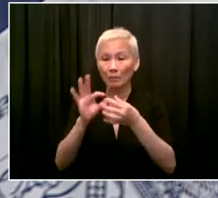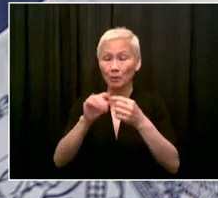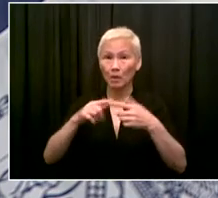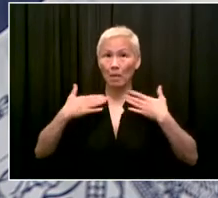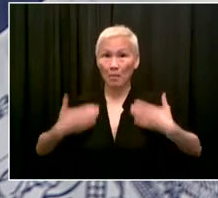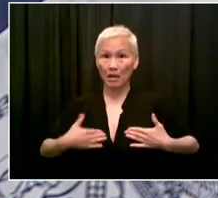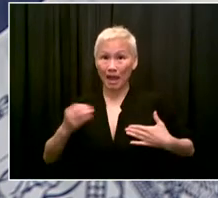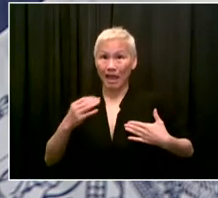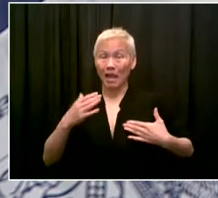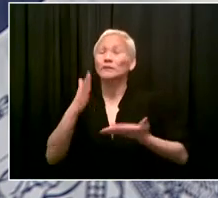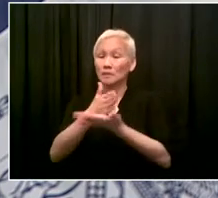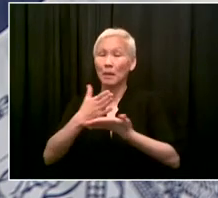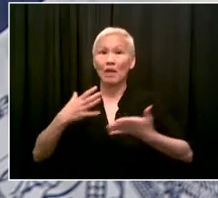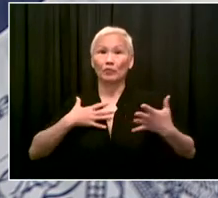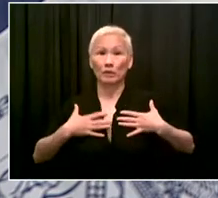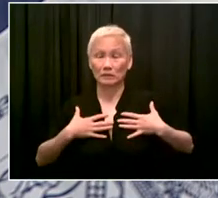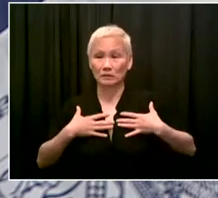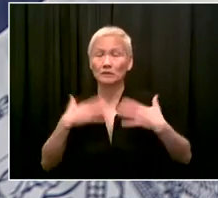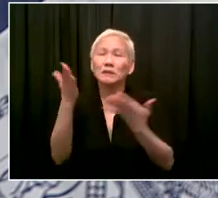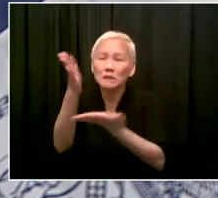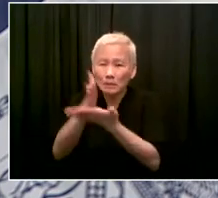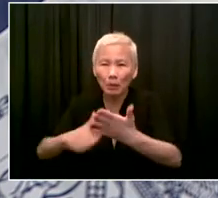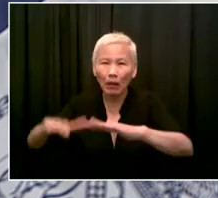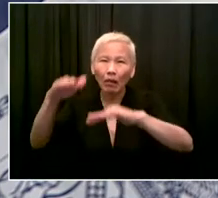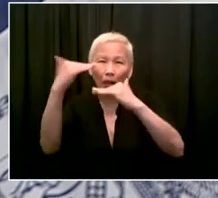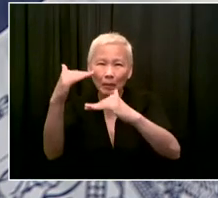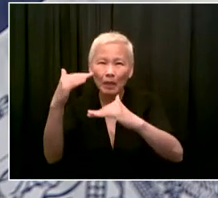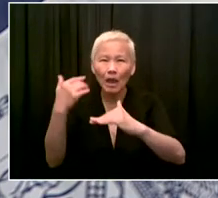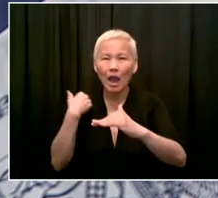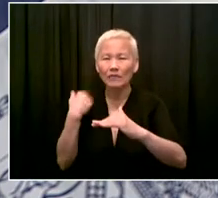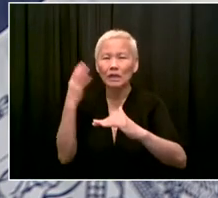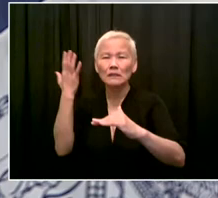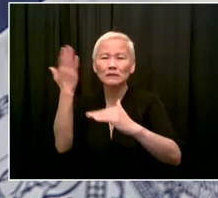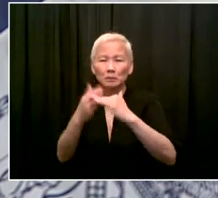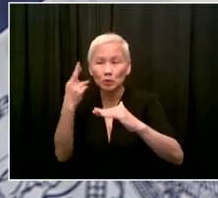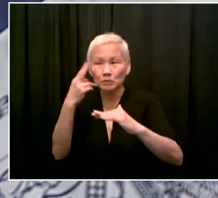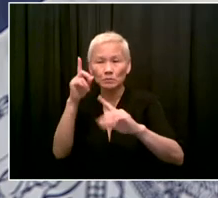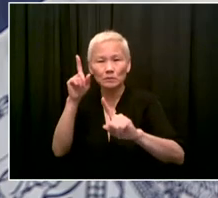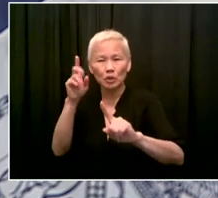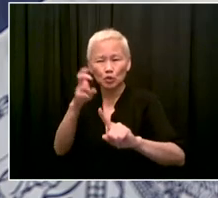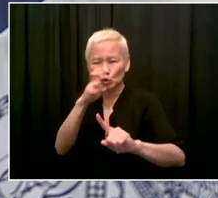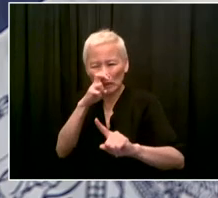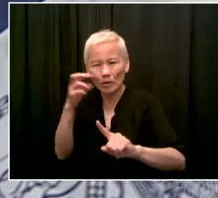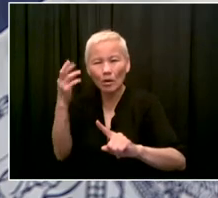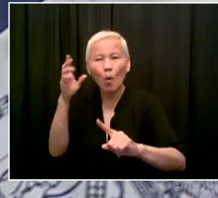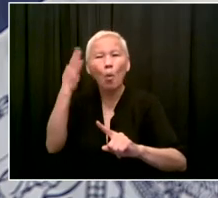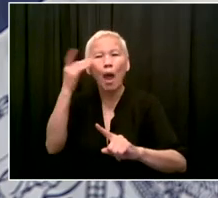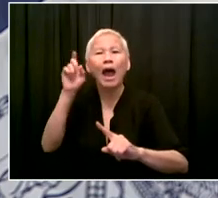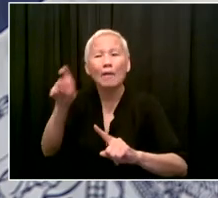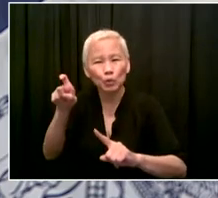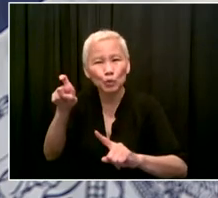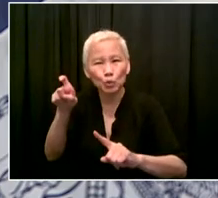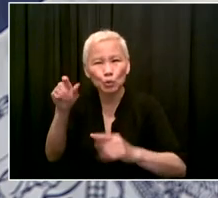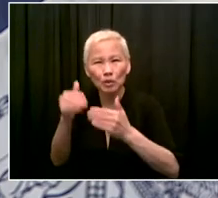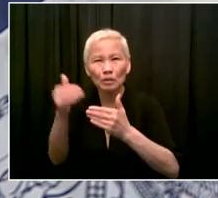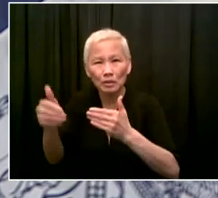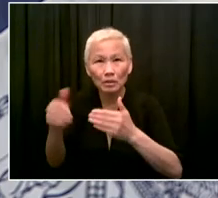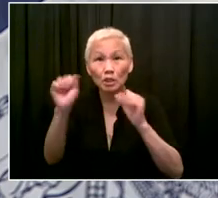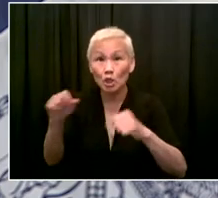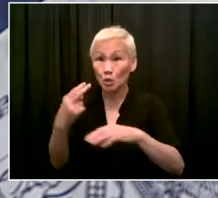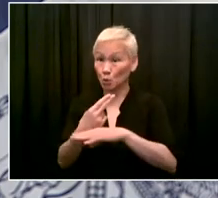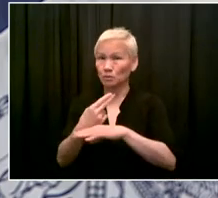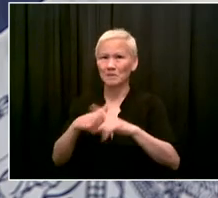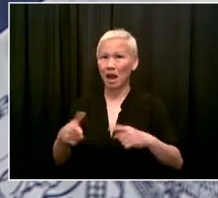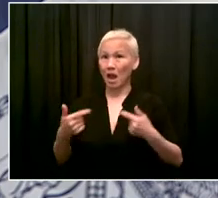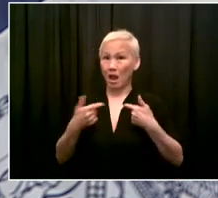be used, but used sparingly and correctly. That's what I've said plenty of times publicly too. So I don't feel he said anything